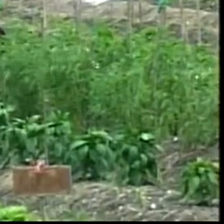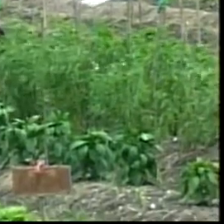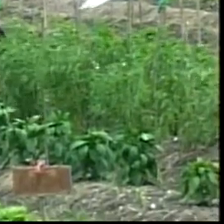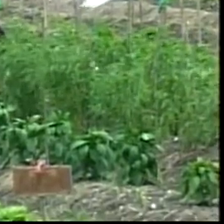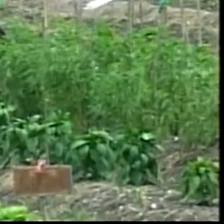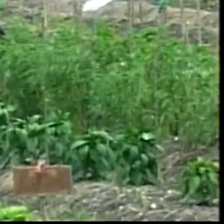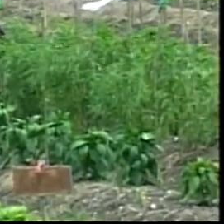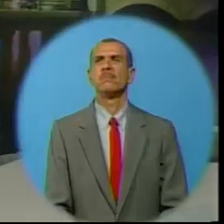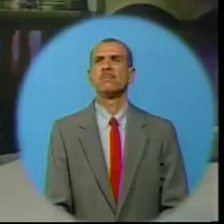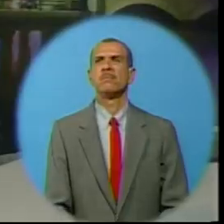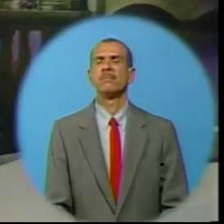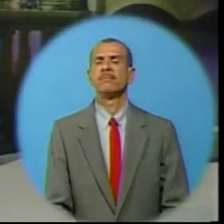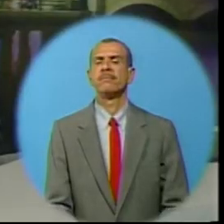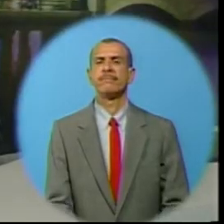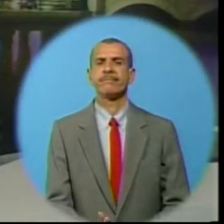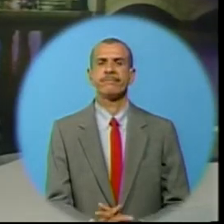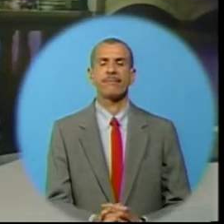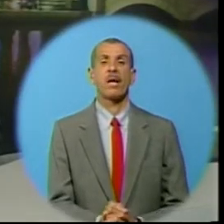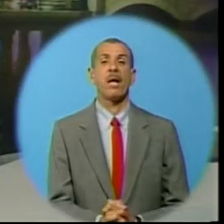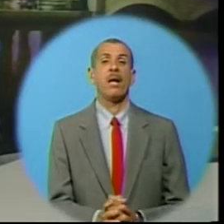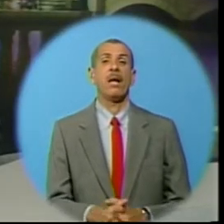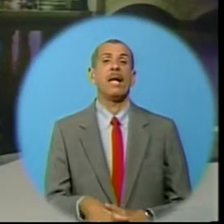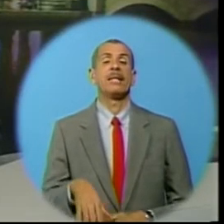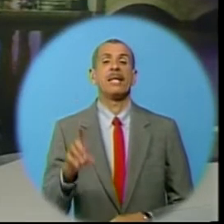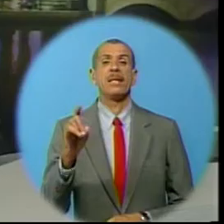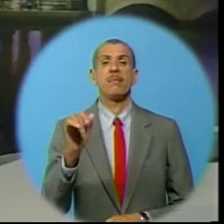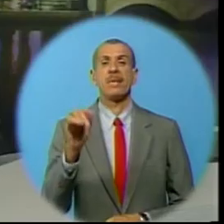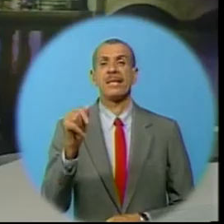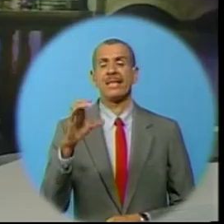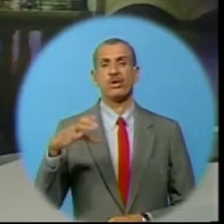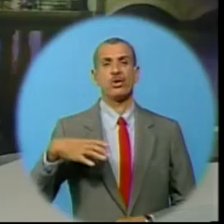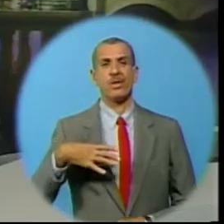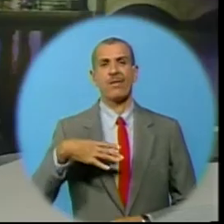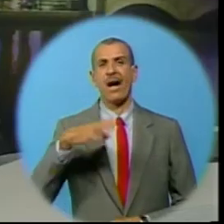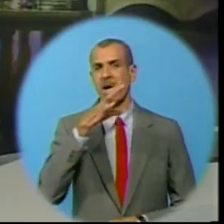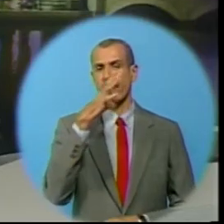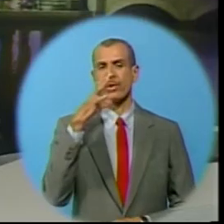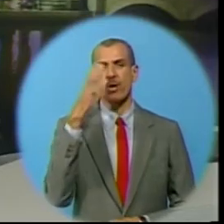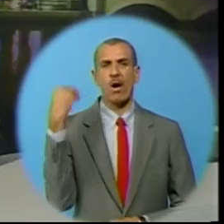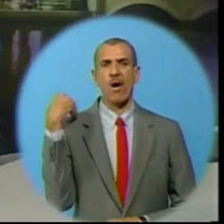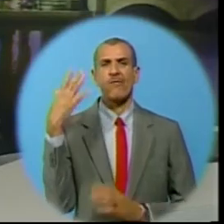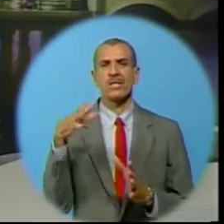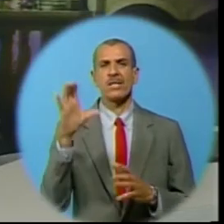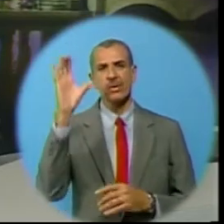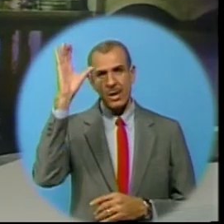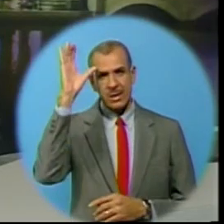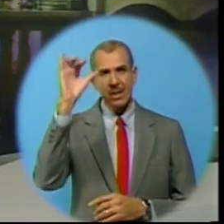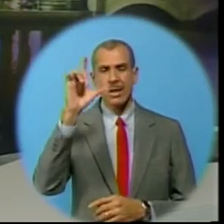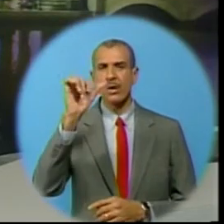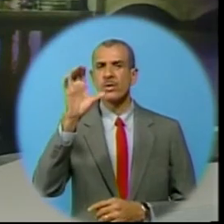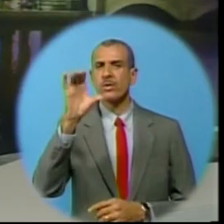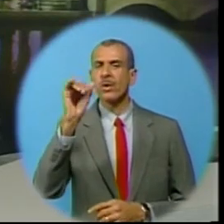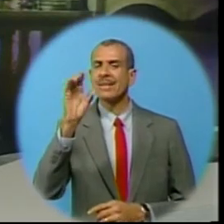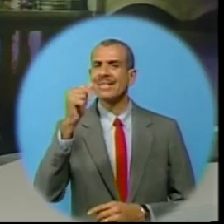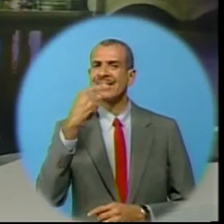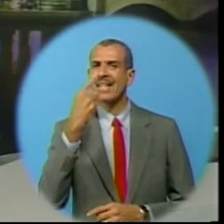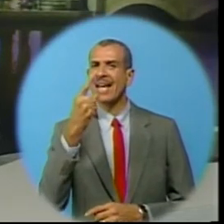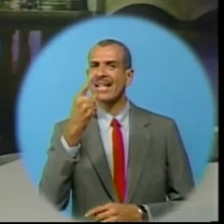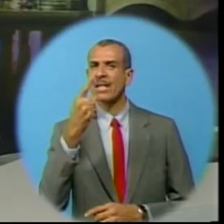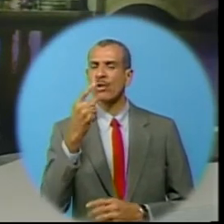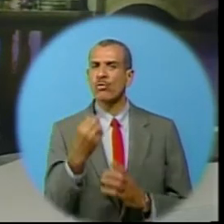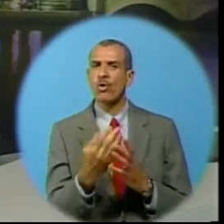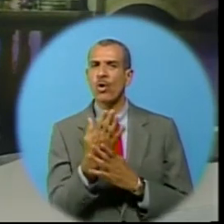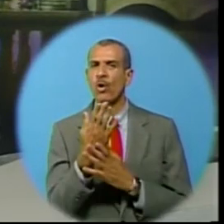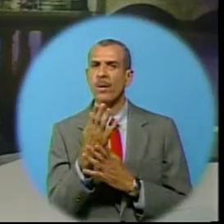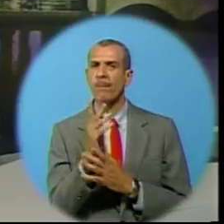low costs. Meantime, Deputy Chief Agricultural Officer Charleston Lucas says using naturally grown byproducts can